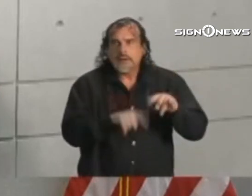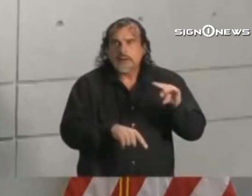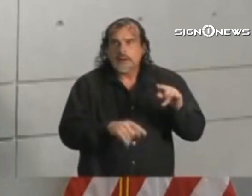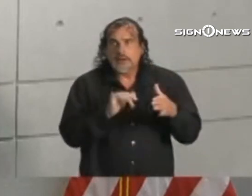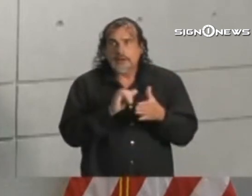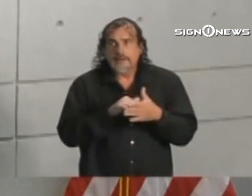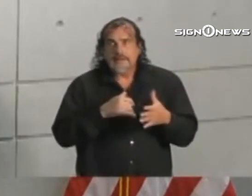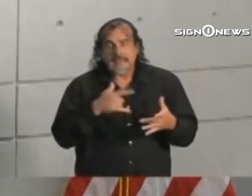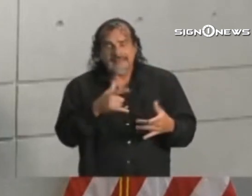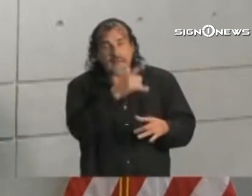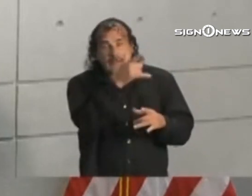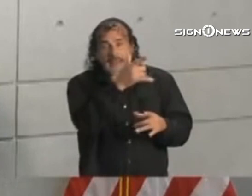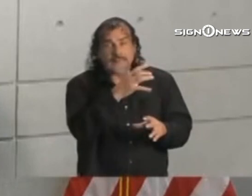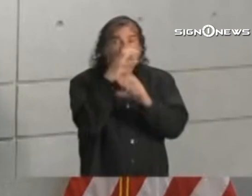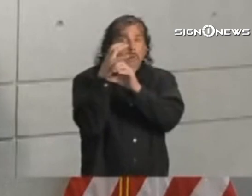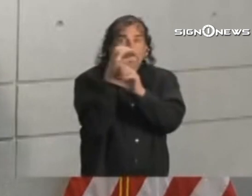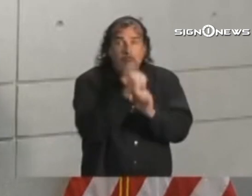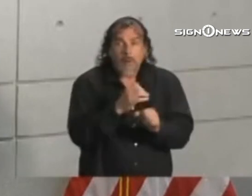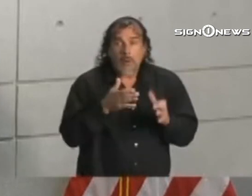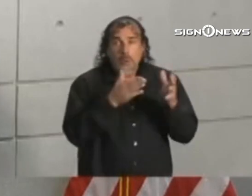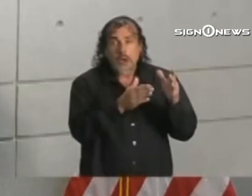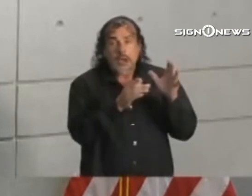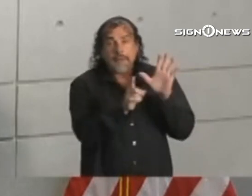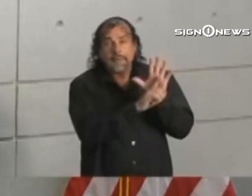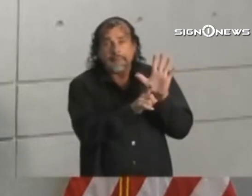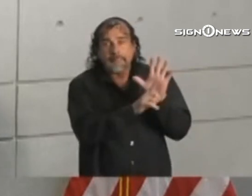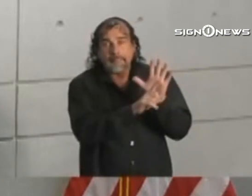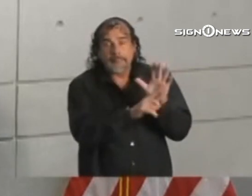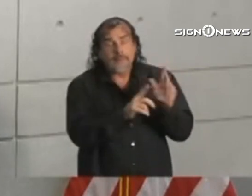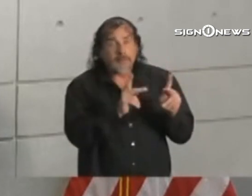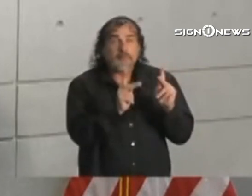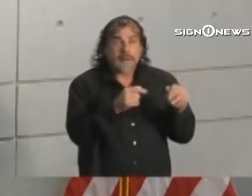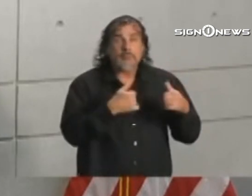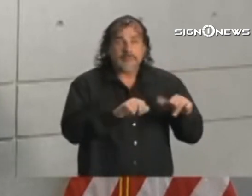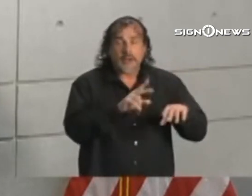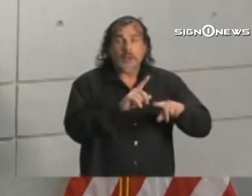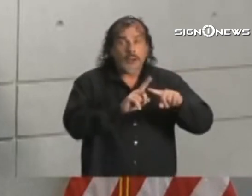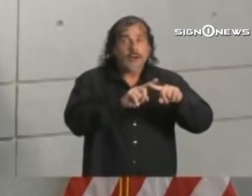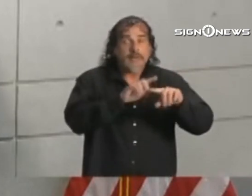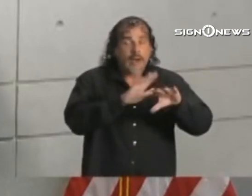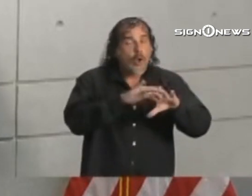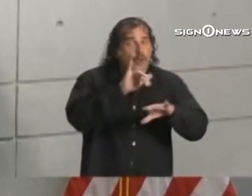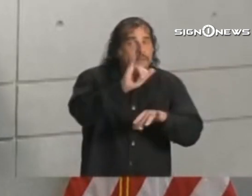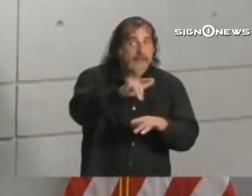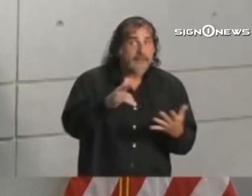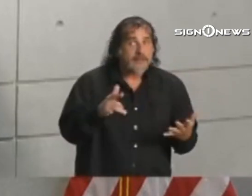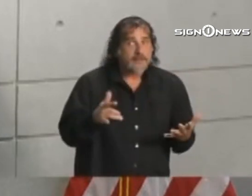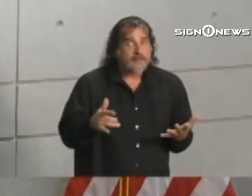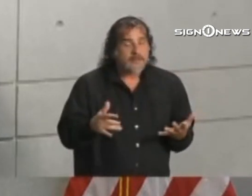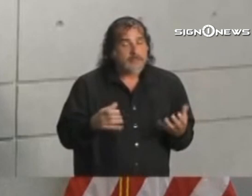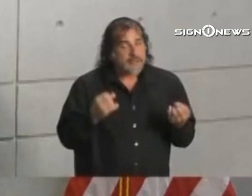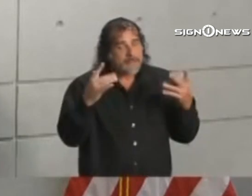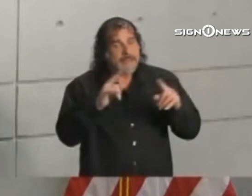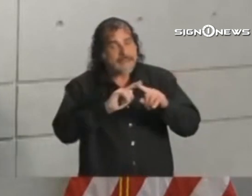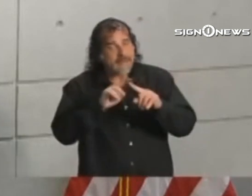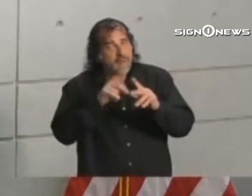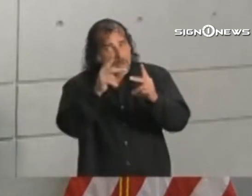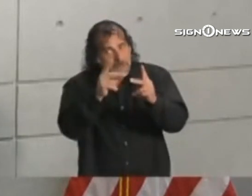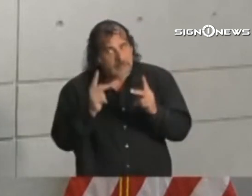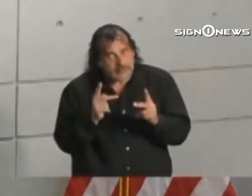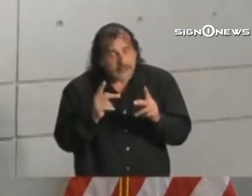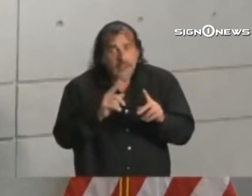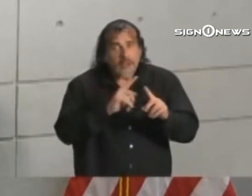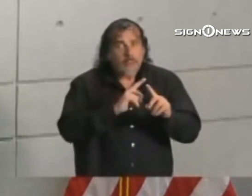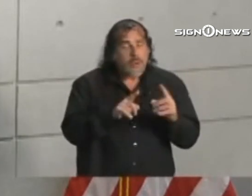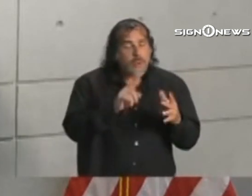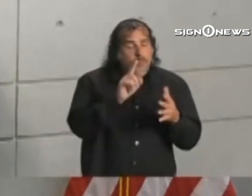old, antiquated alert system, but it is still used relatively a lot in a lot of places. What we do